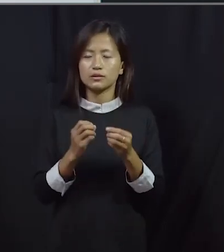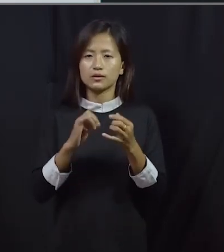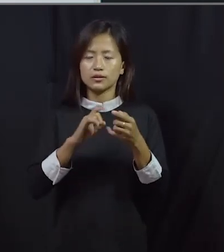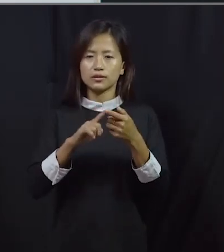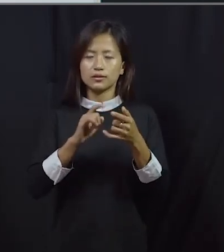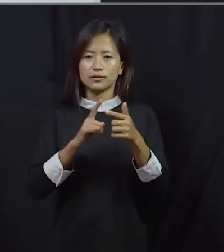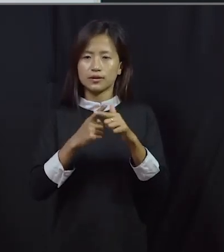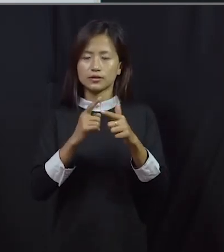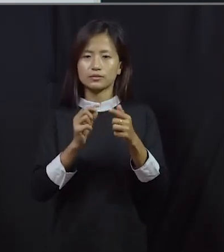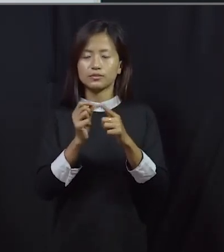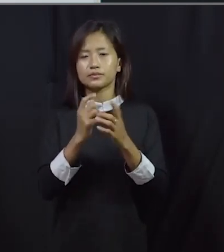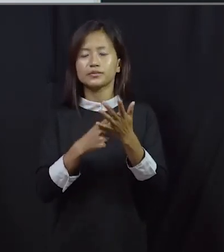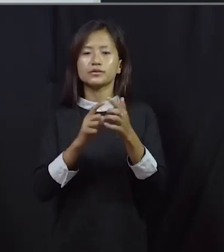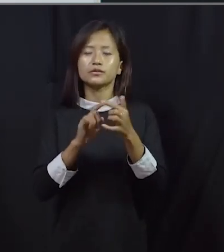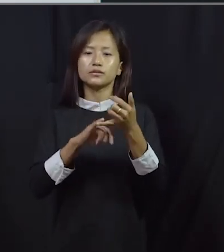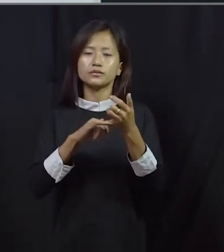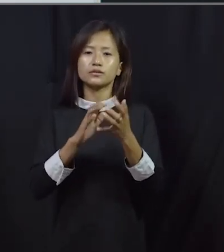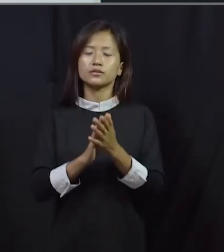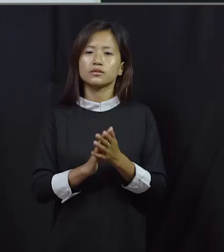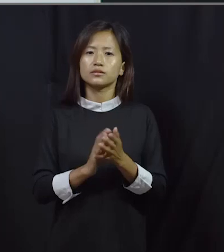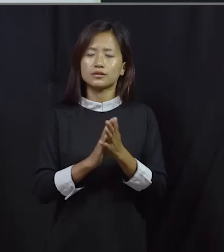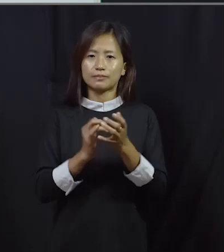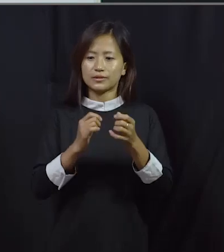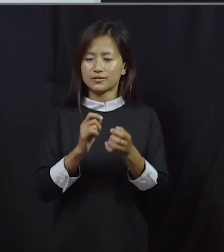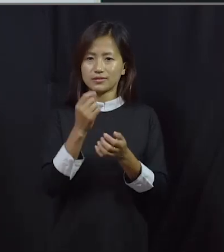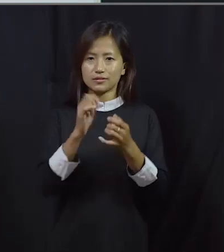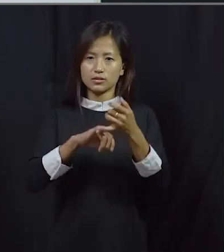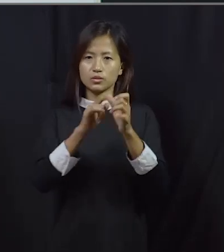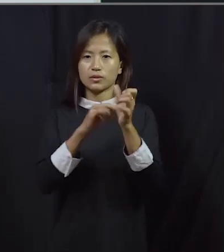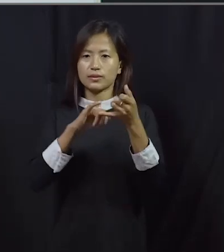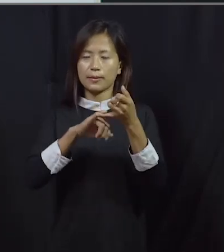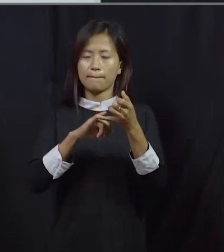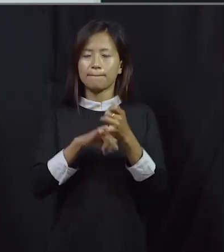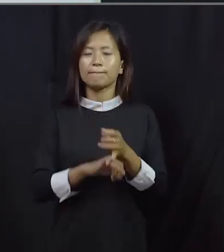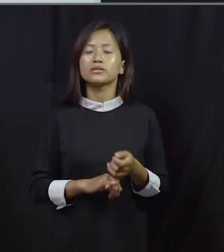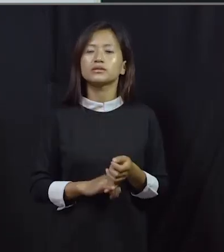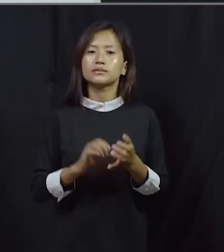Second. And its symbol is S. And temperature is expressed in what?